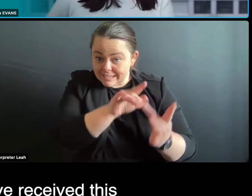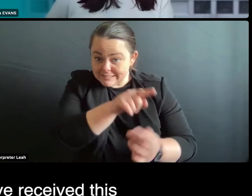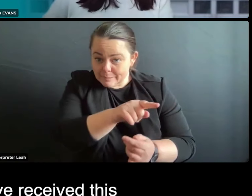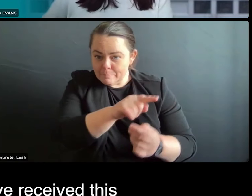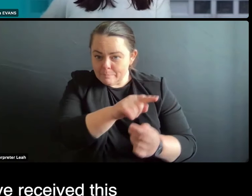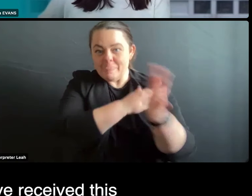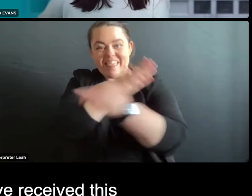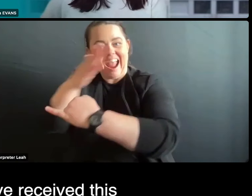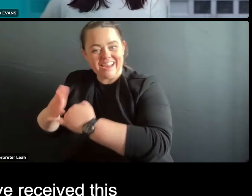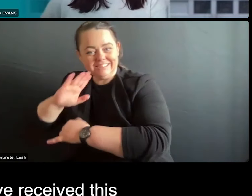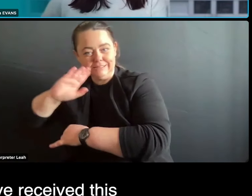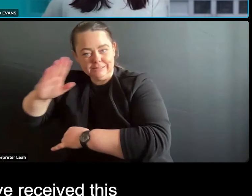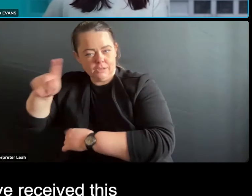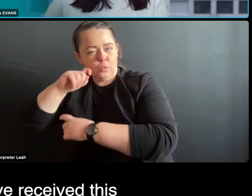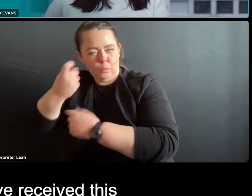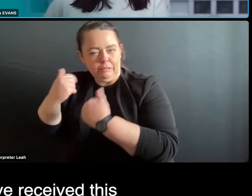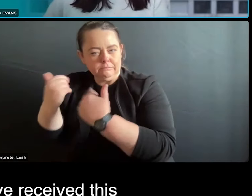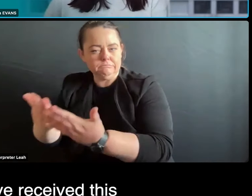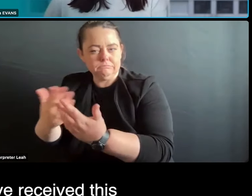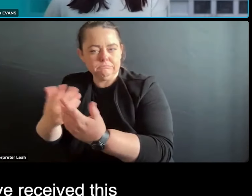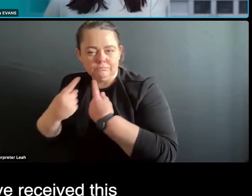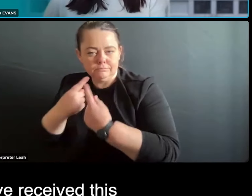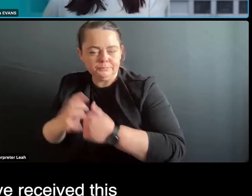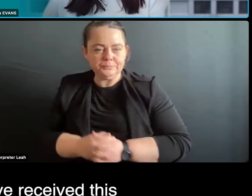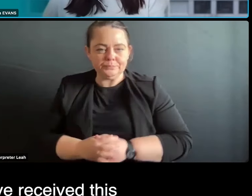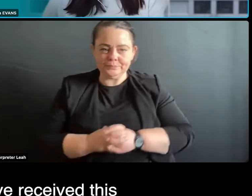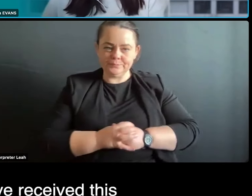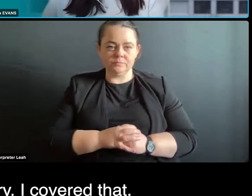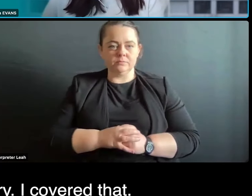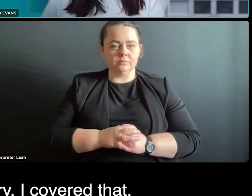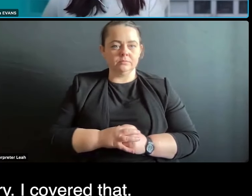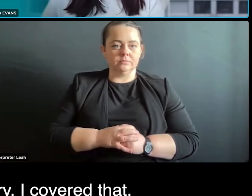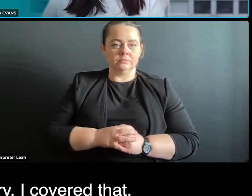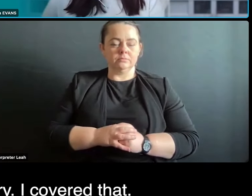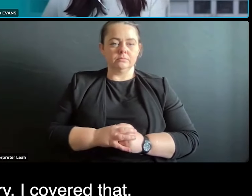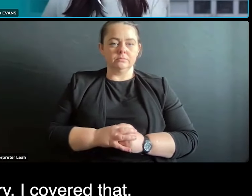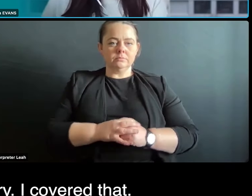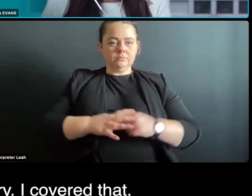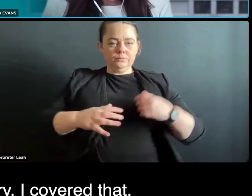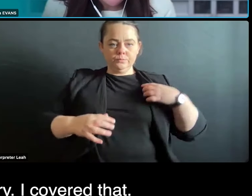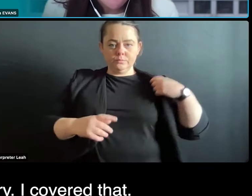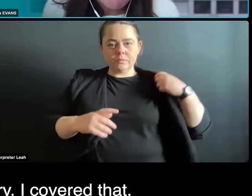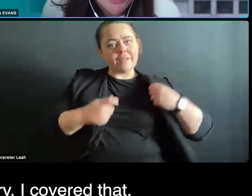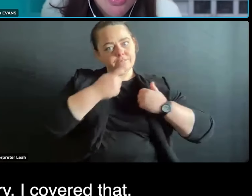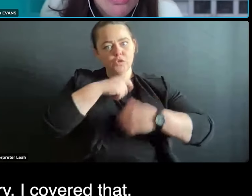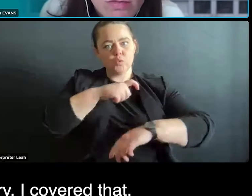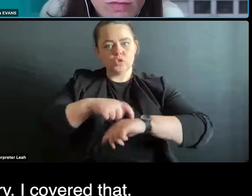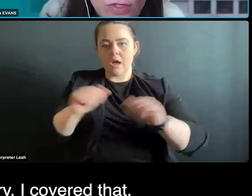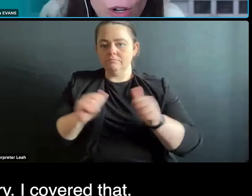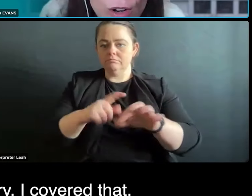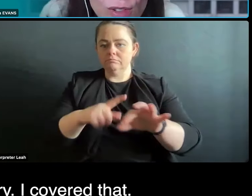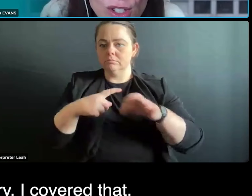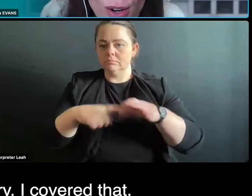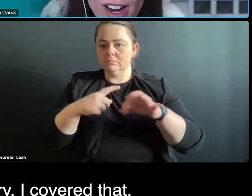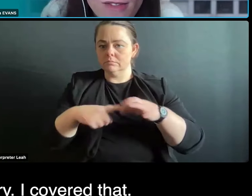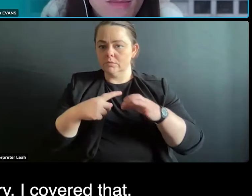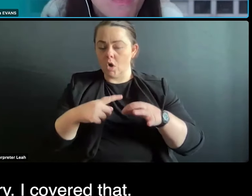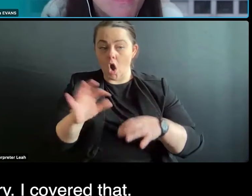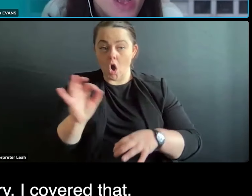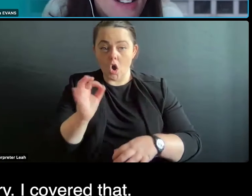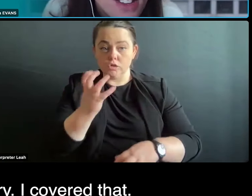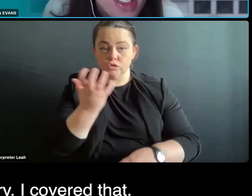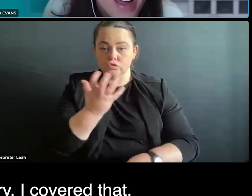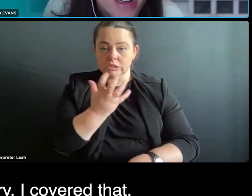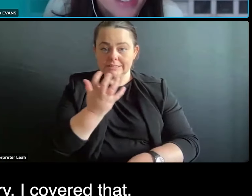So the key changes to that we've received, I've received this question a few times. Oh, no, sorry,